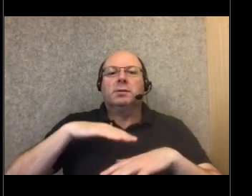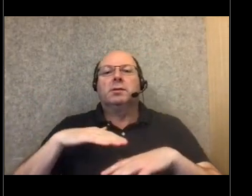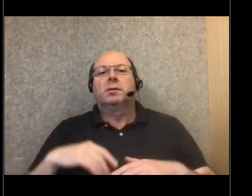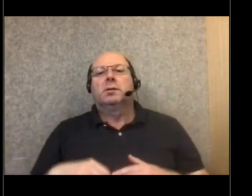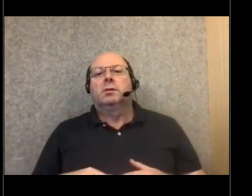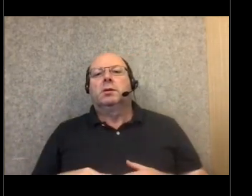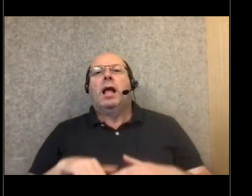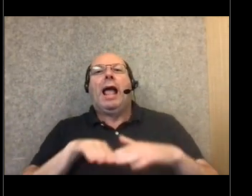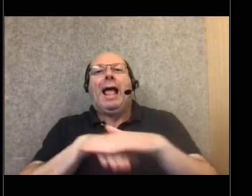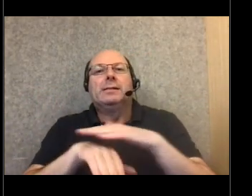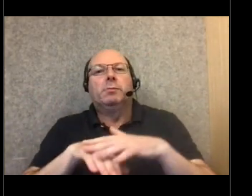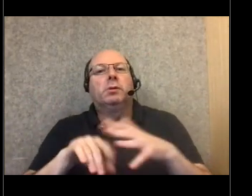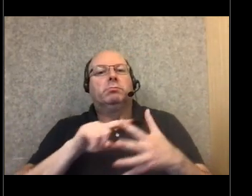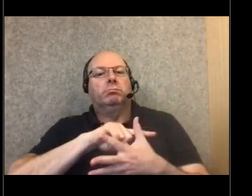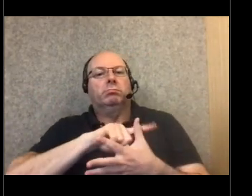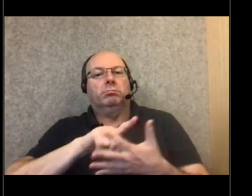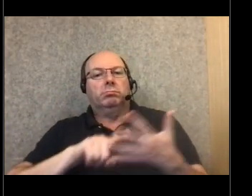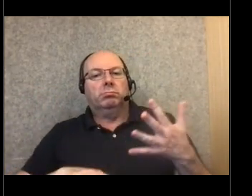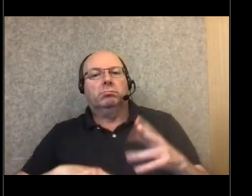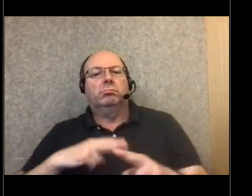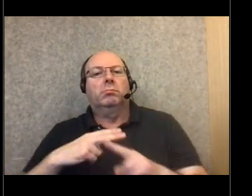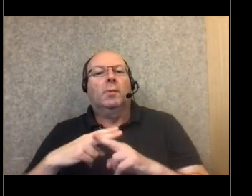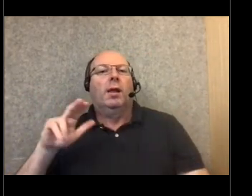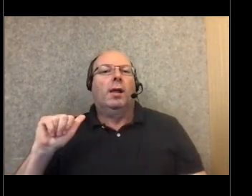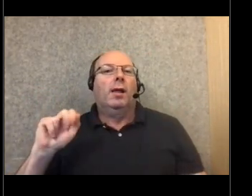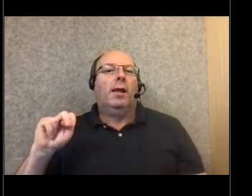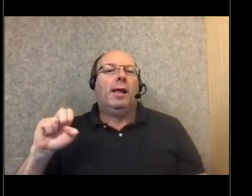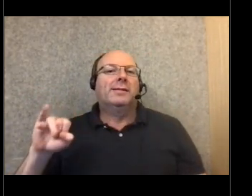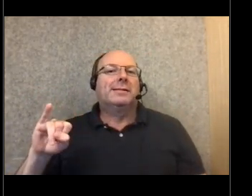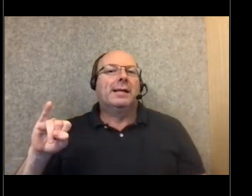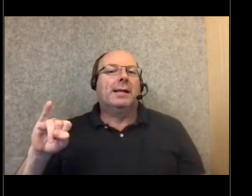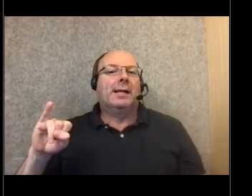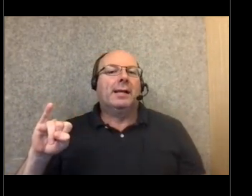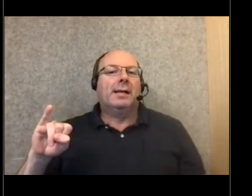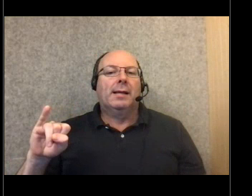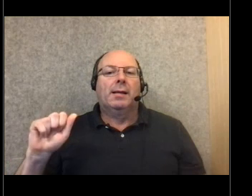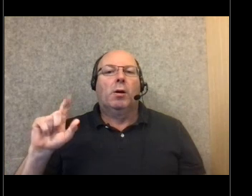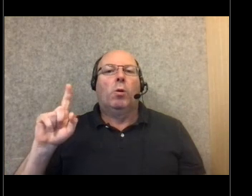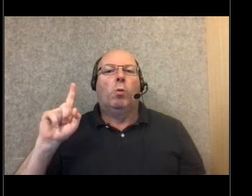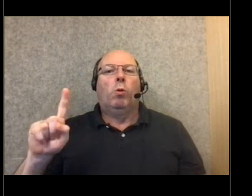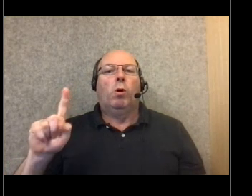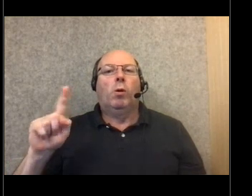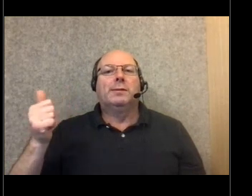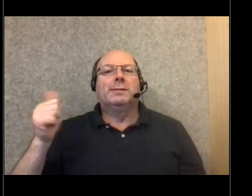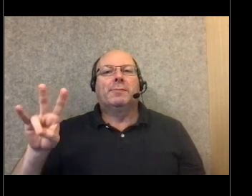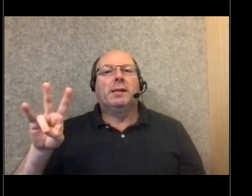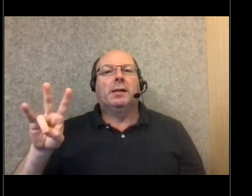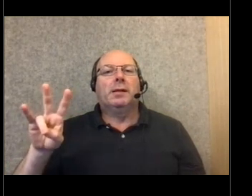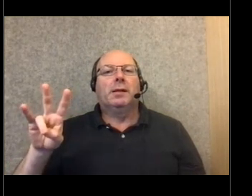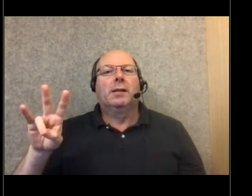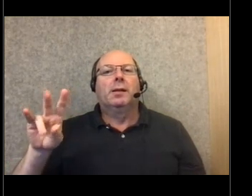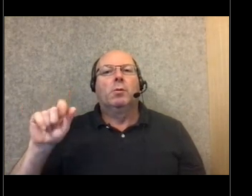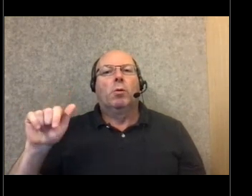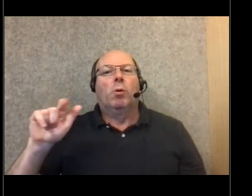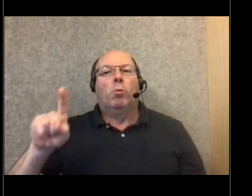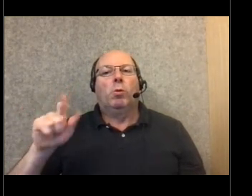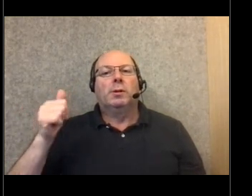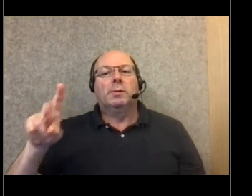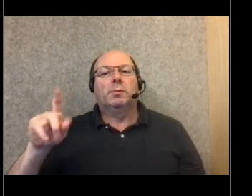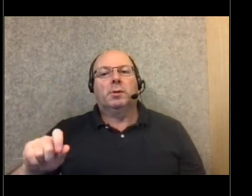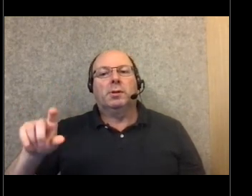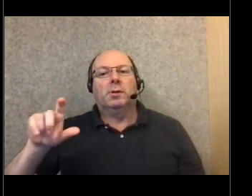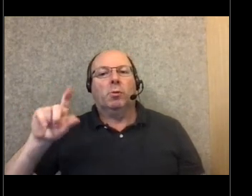and ANSI A 117.1. Specifically, operable parts are mentioned in numeral